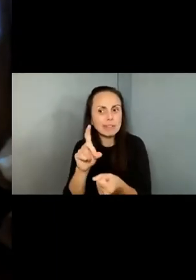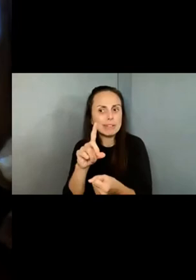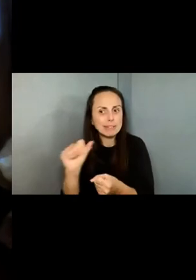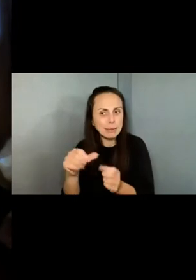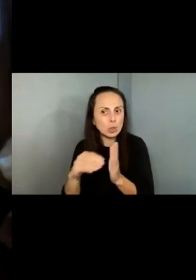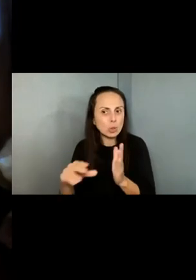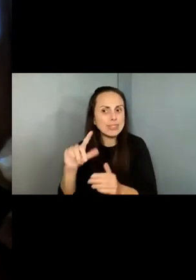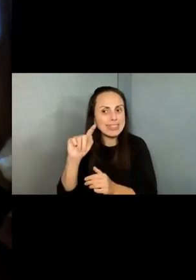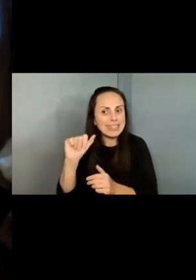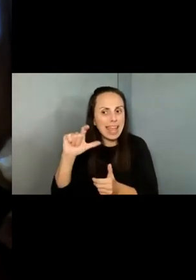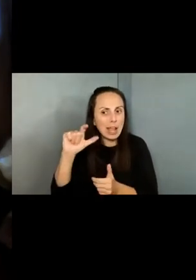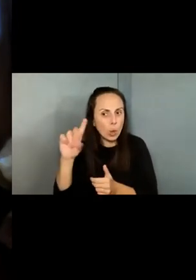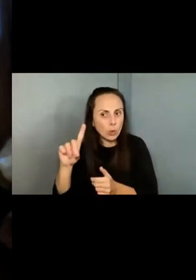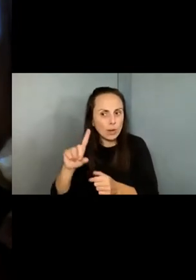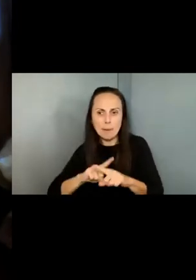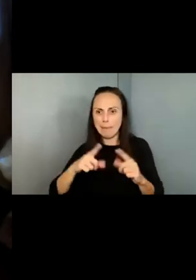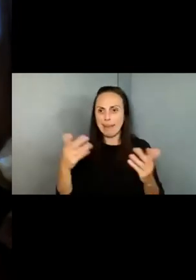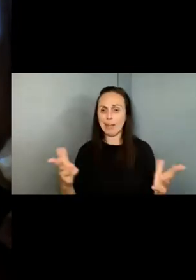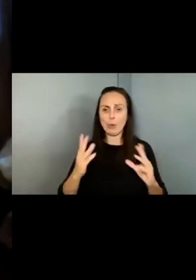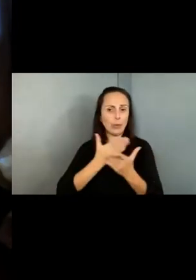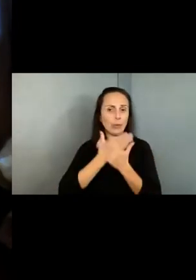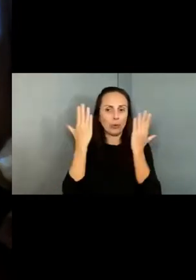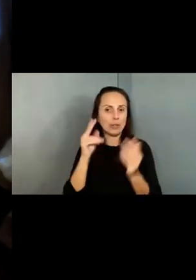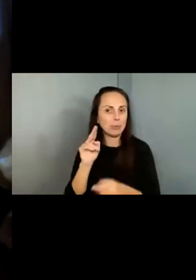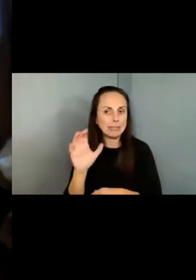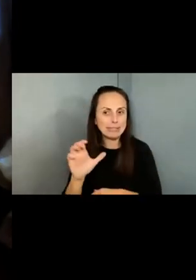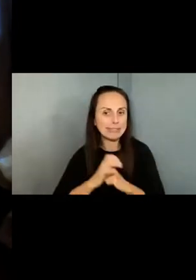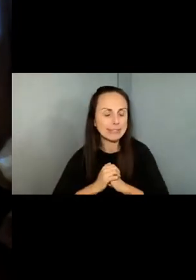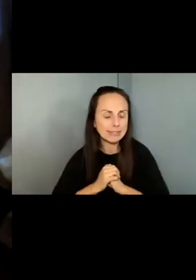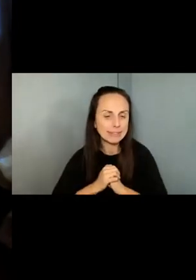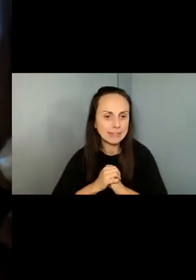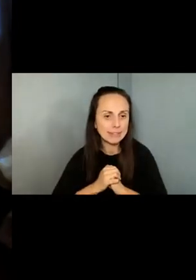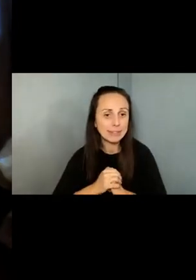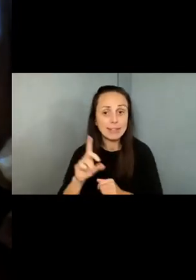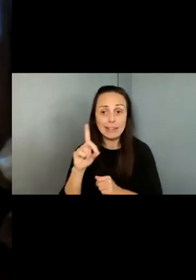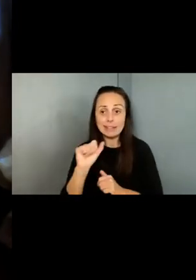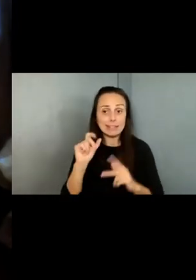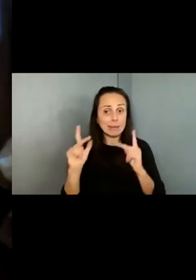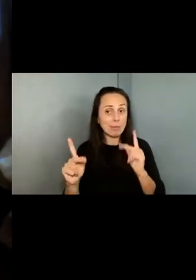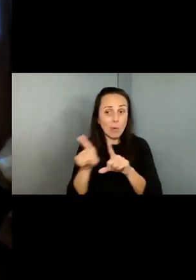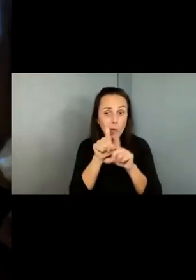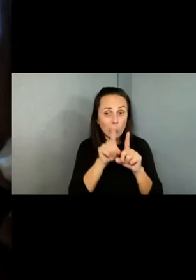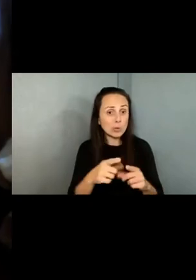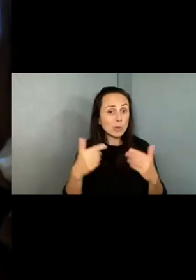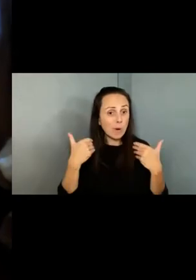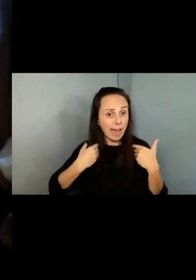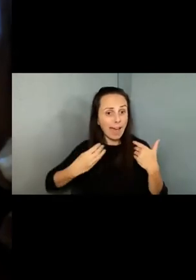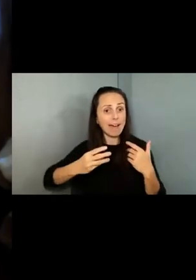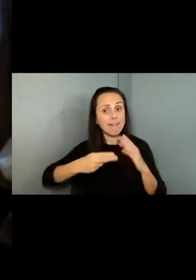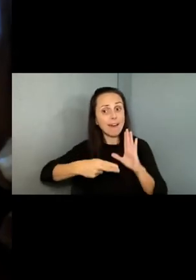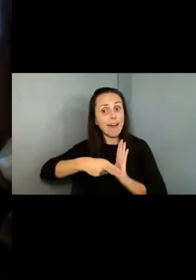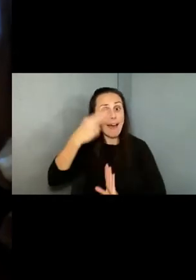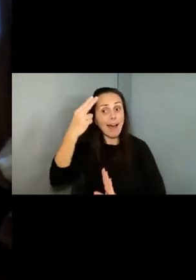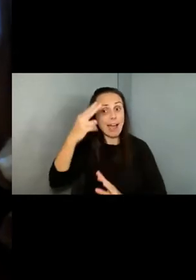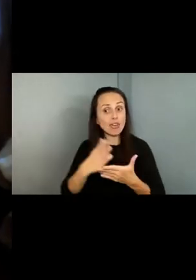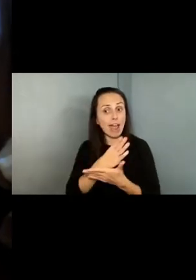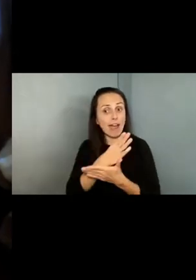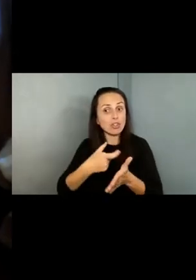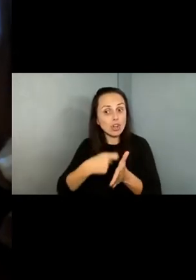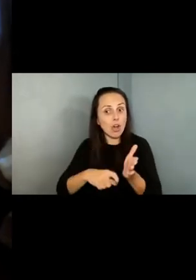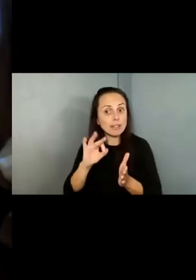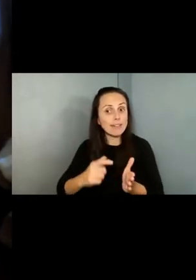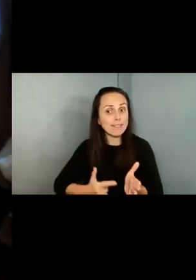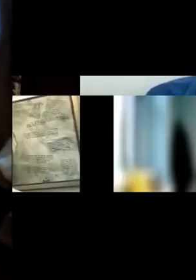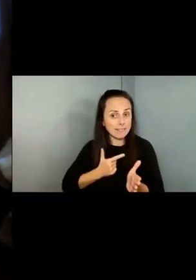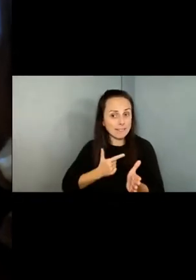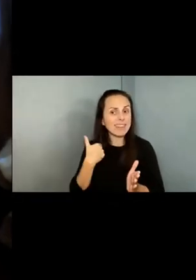load, but no such thing exists at UBC. Disabled people also have a considerably higher average cost of living.